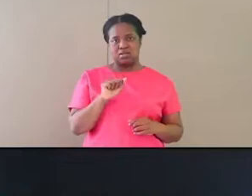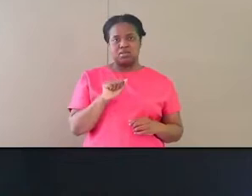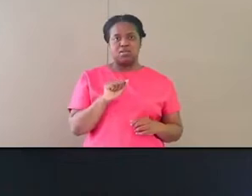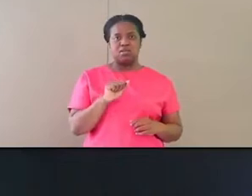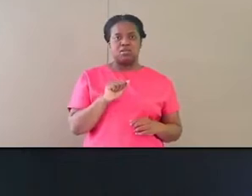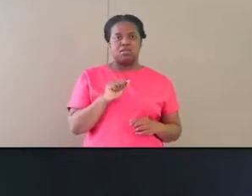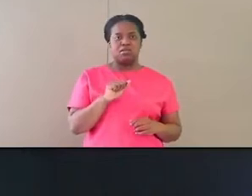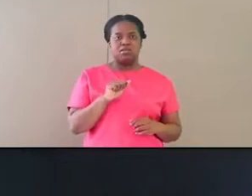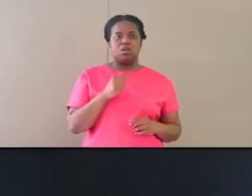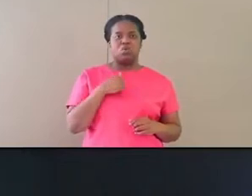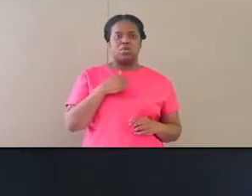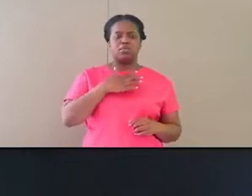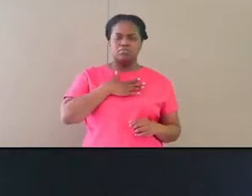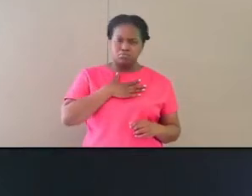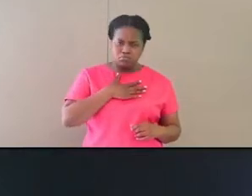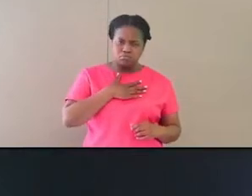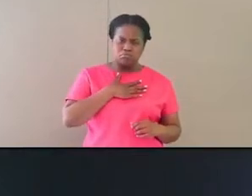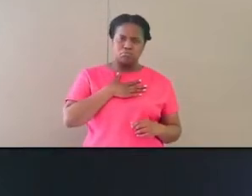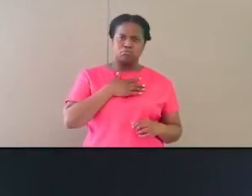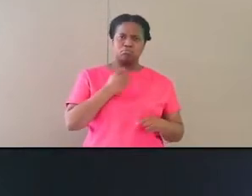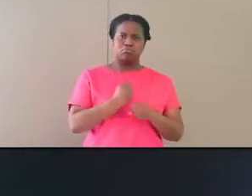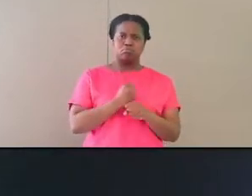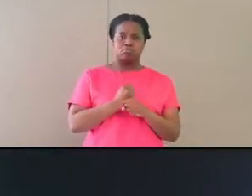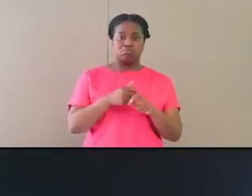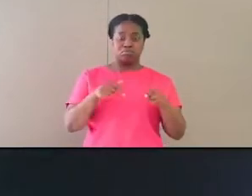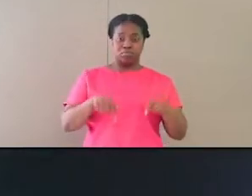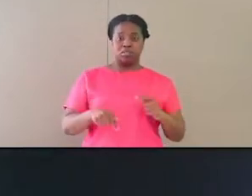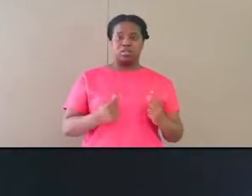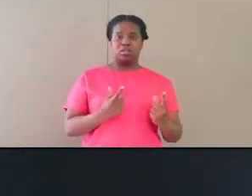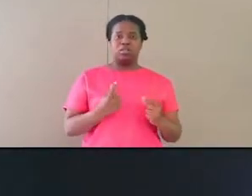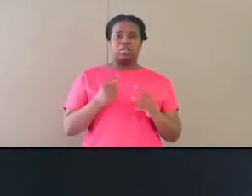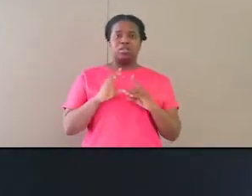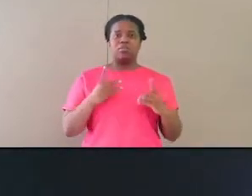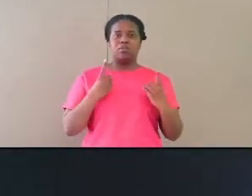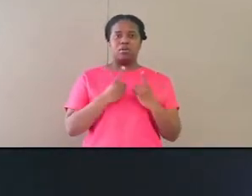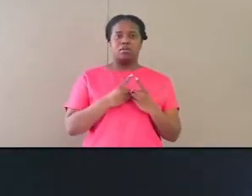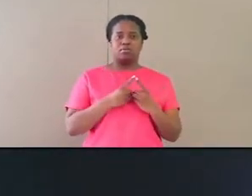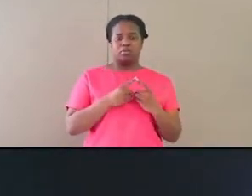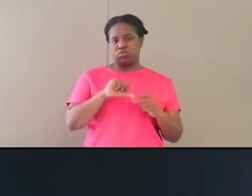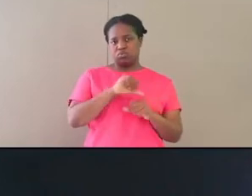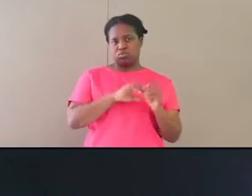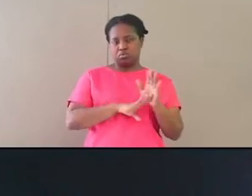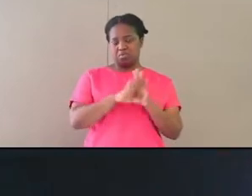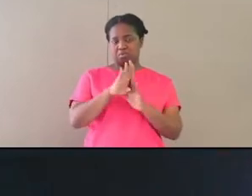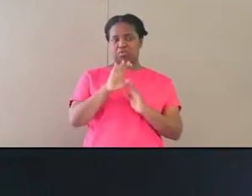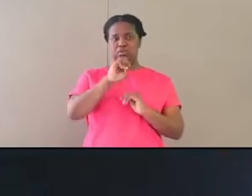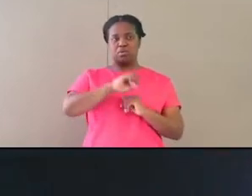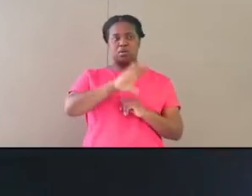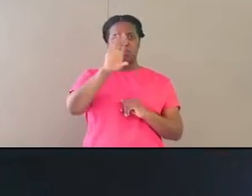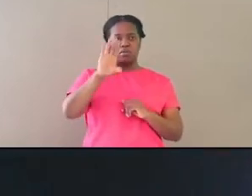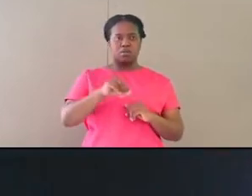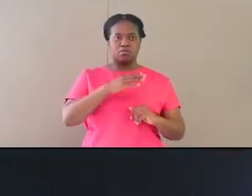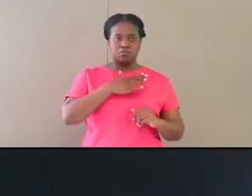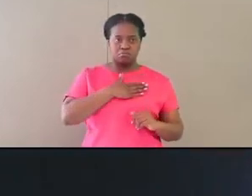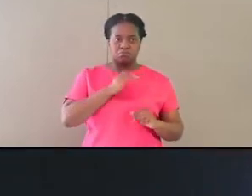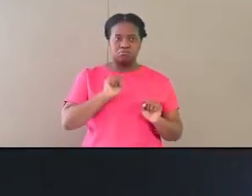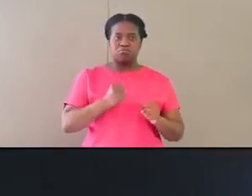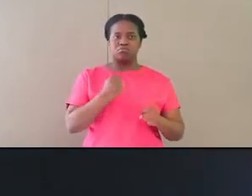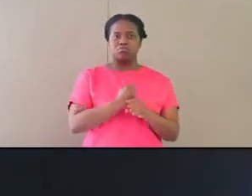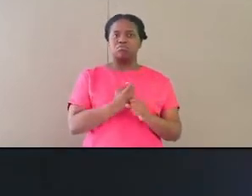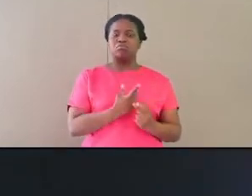we appreciate the efforts that are being made by the Department of Social Development in South Africa and